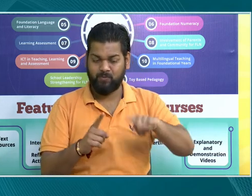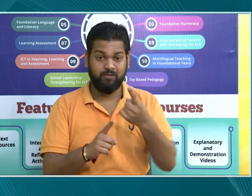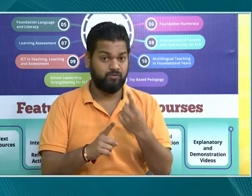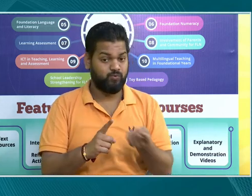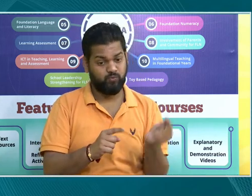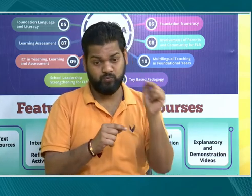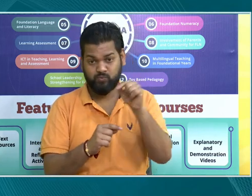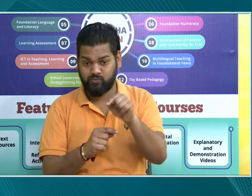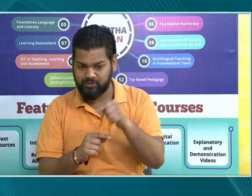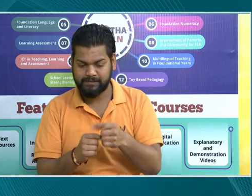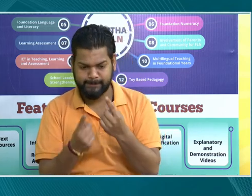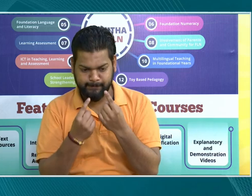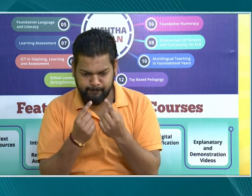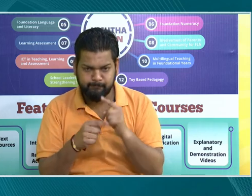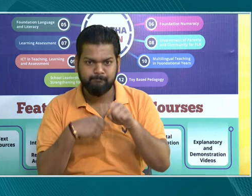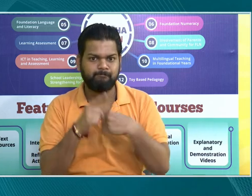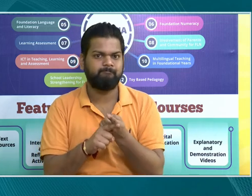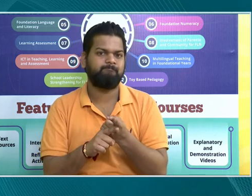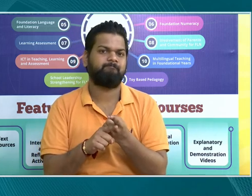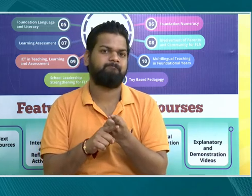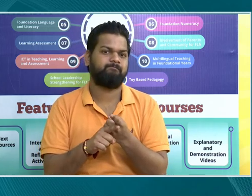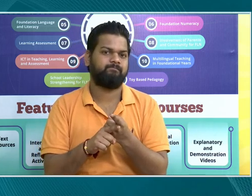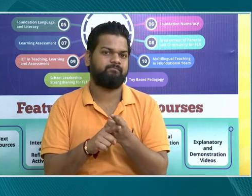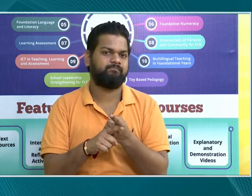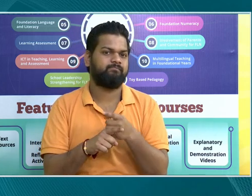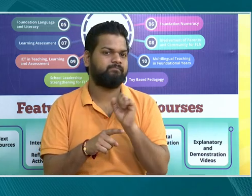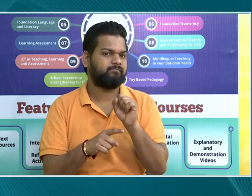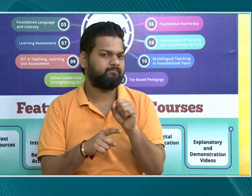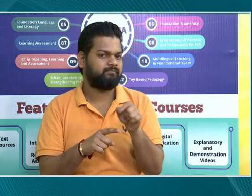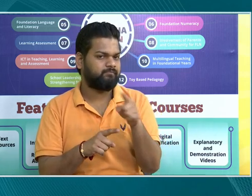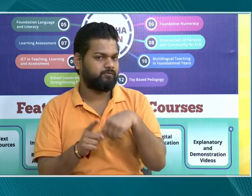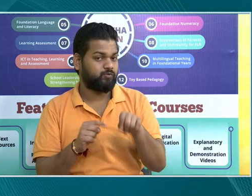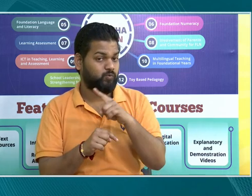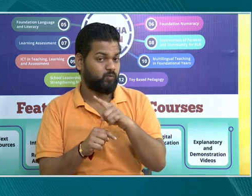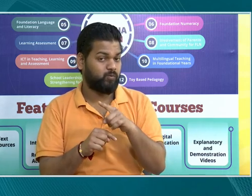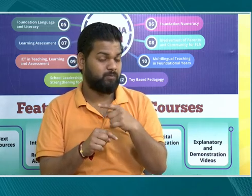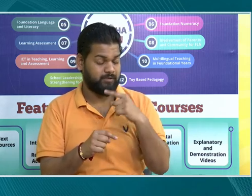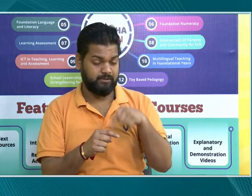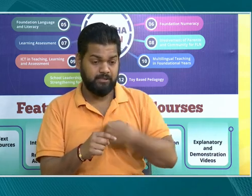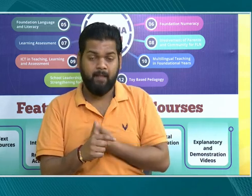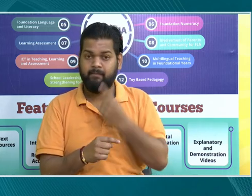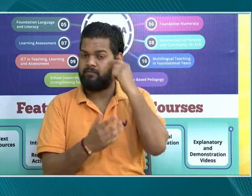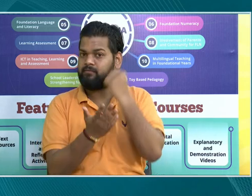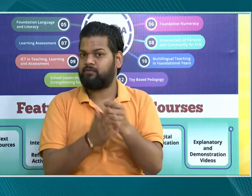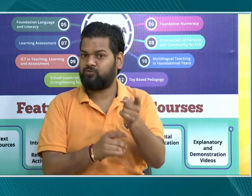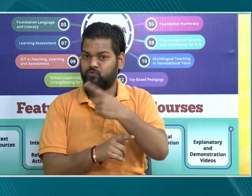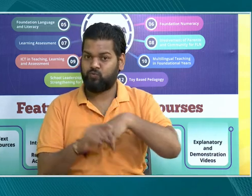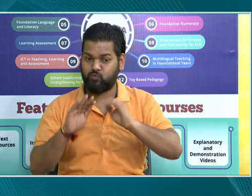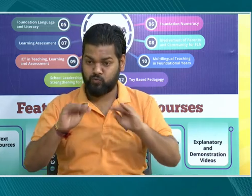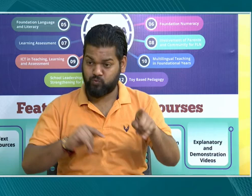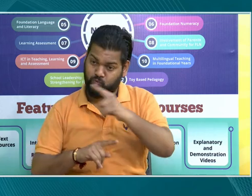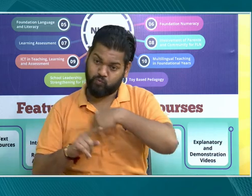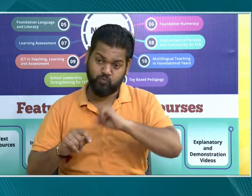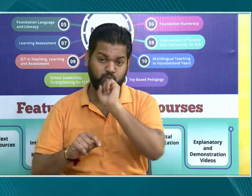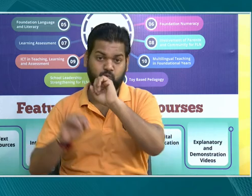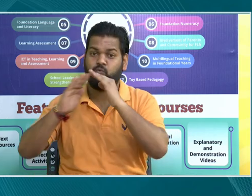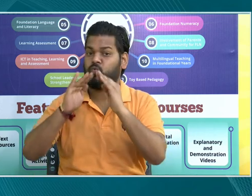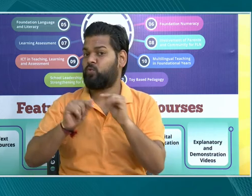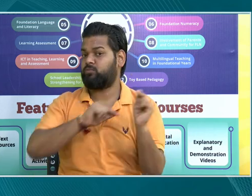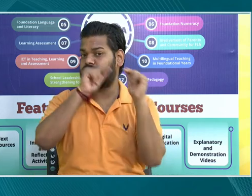to check. Okay. And it is my advice, children, don't ever try all this at home. As I told you that, you